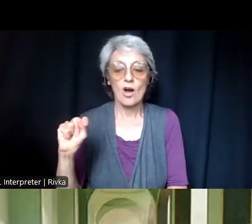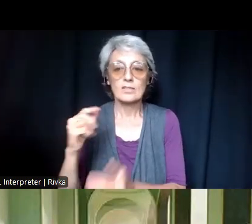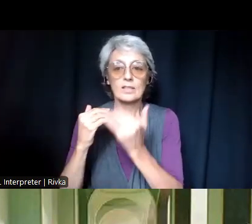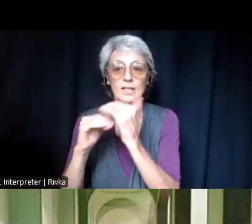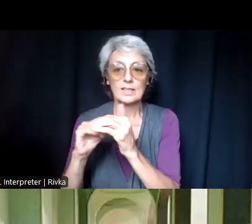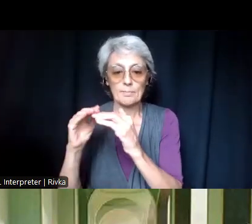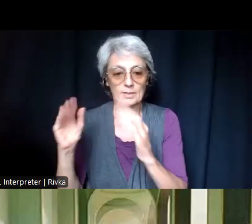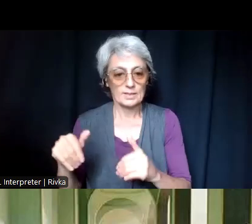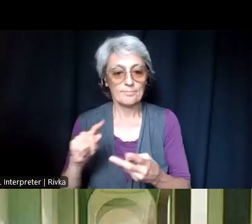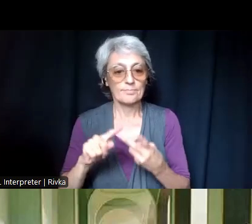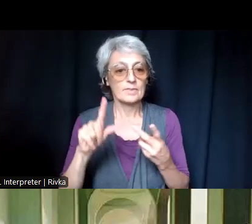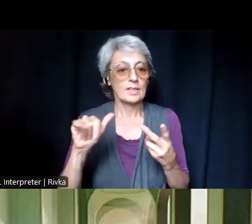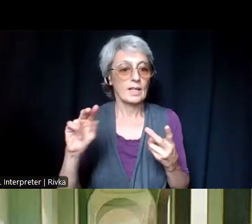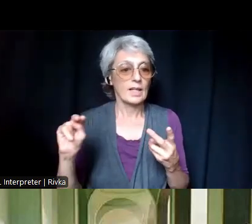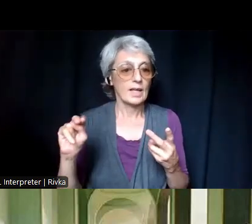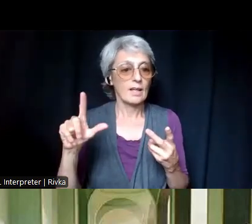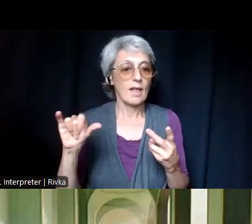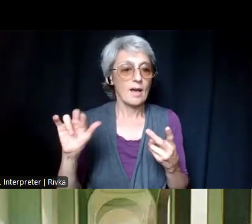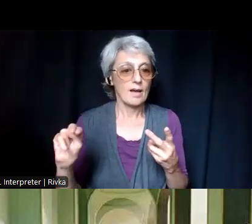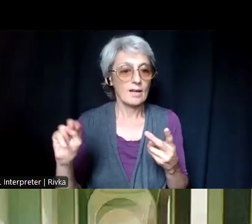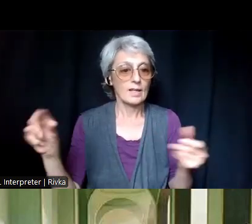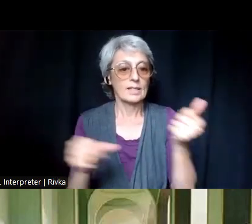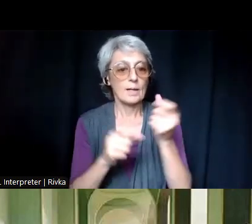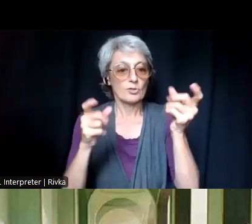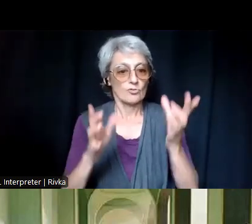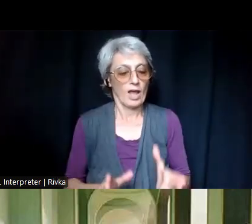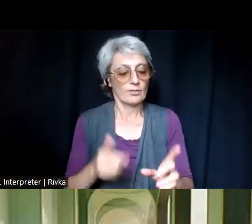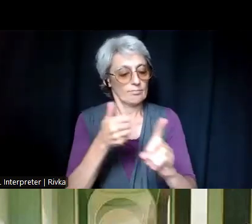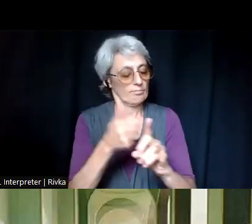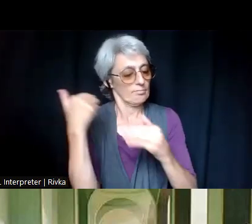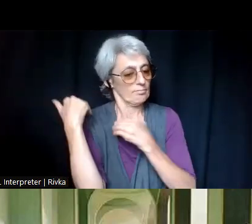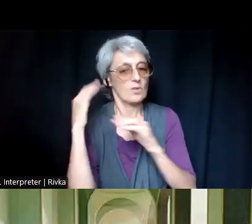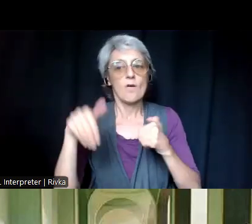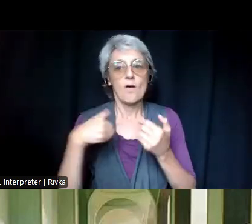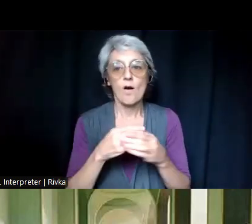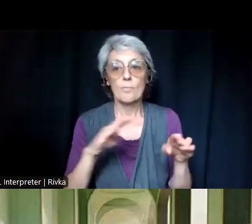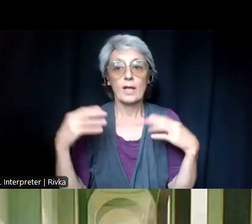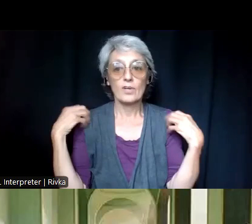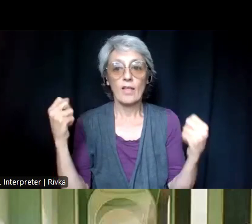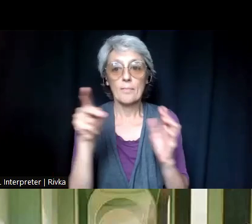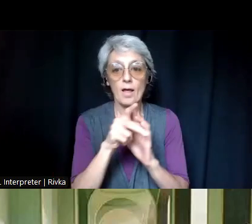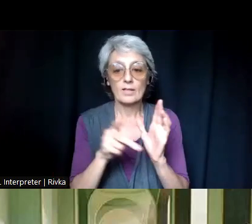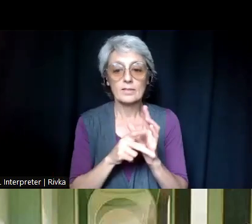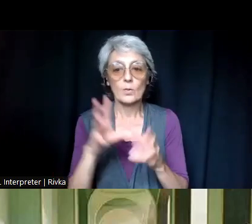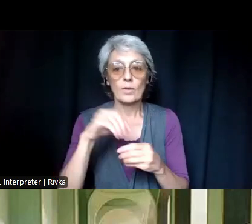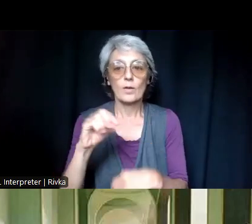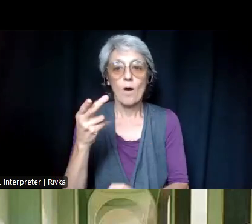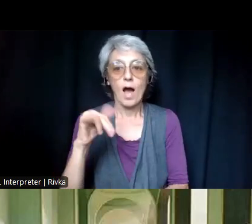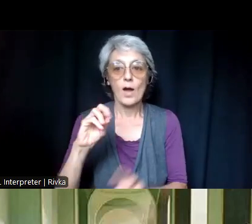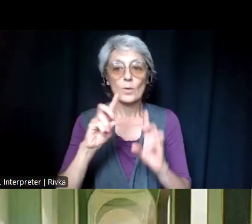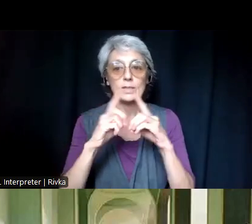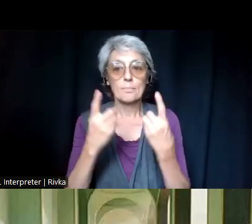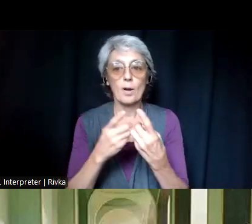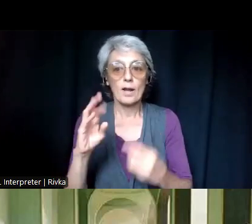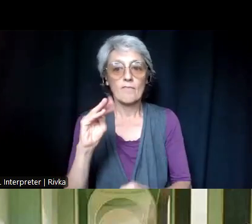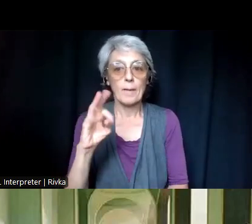Lynn Lyon, Deputy Director, responsible for all behavioral health policy within the Ohio Department of